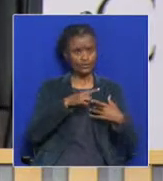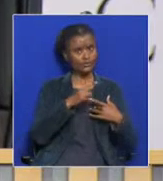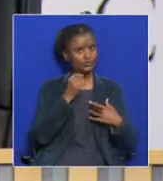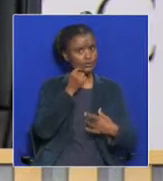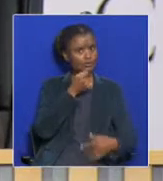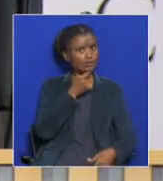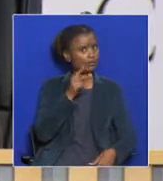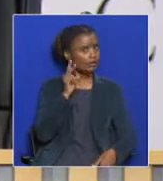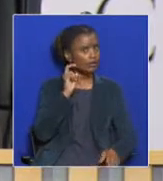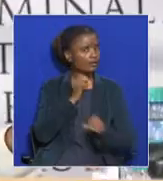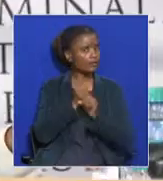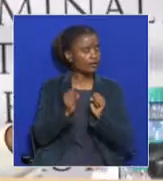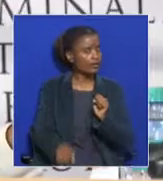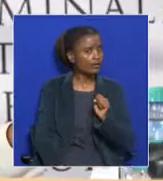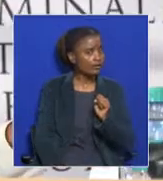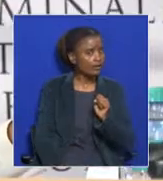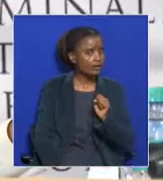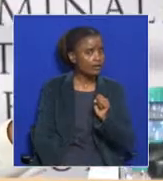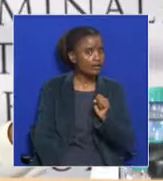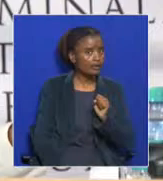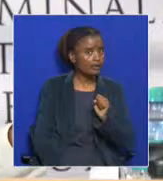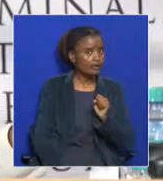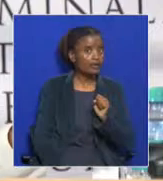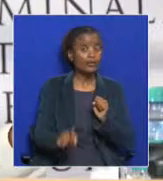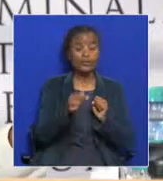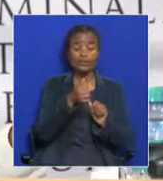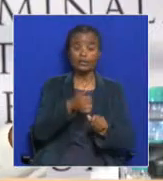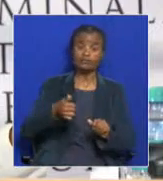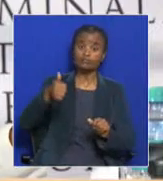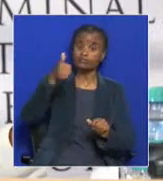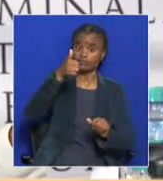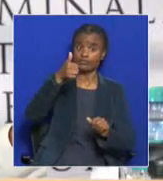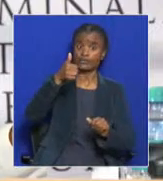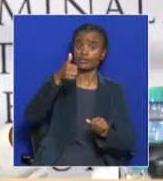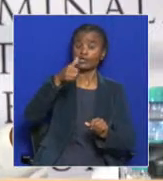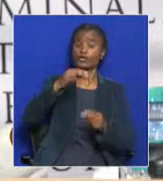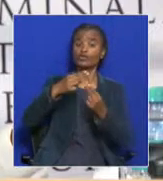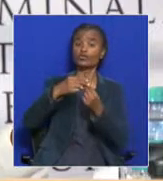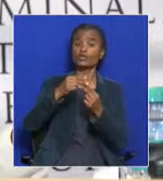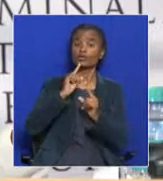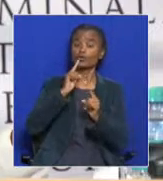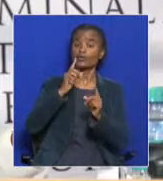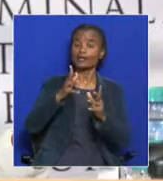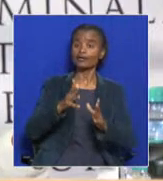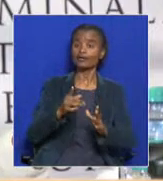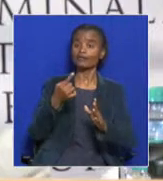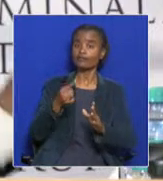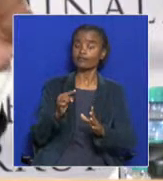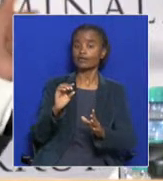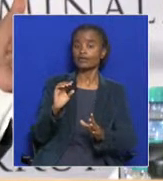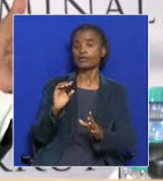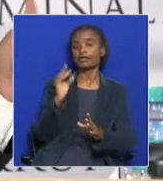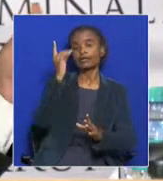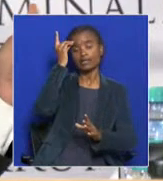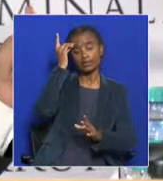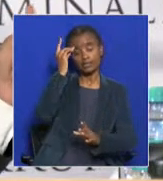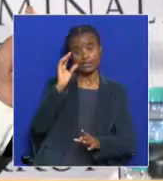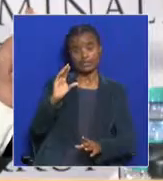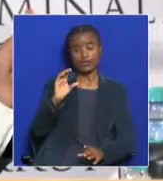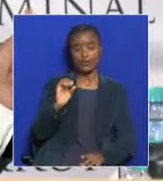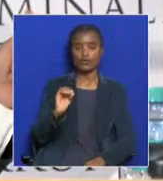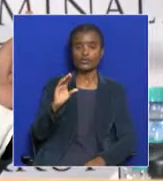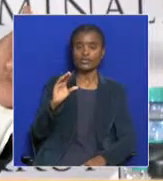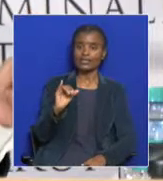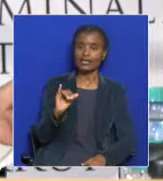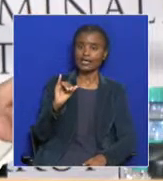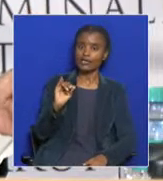head of currently the unit commander of Durban COCIU, which comprises of National Priority Violent